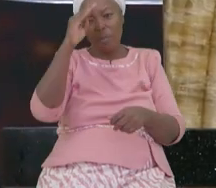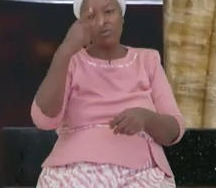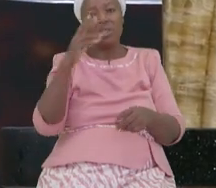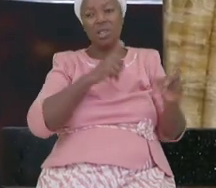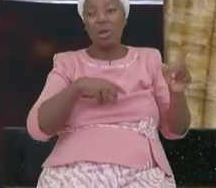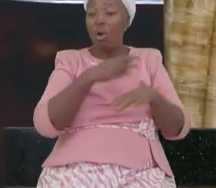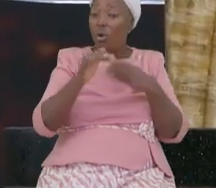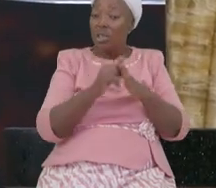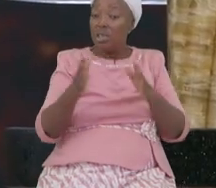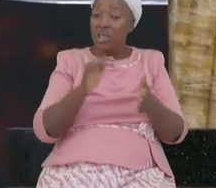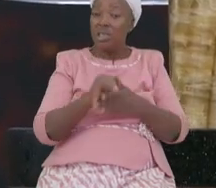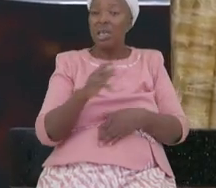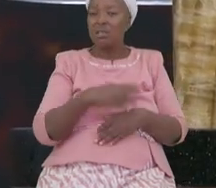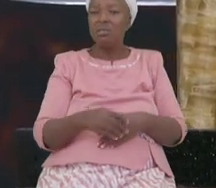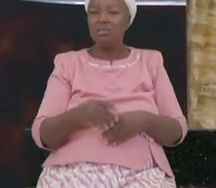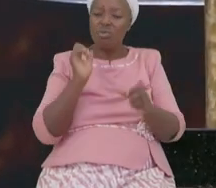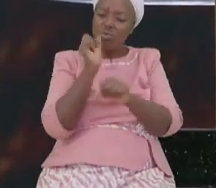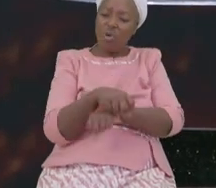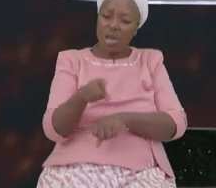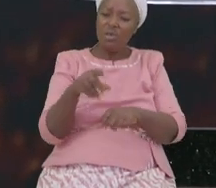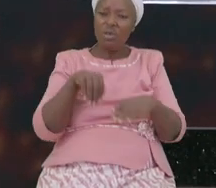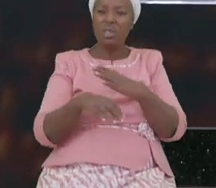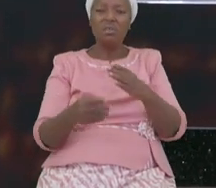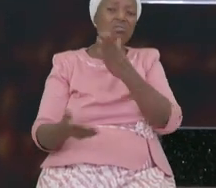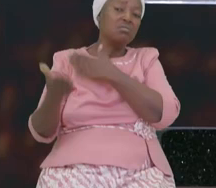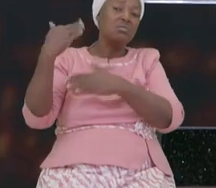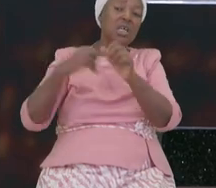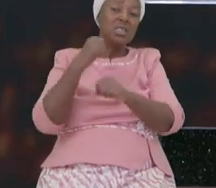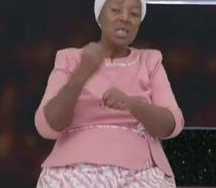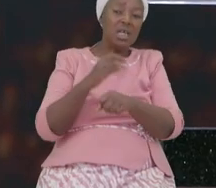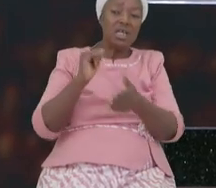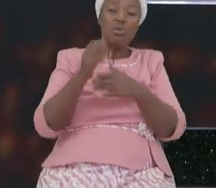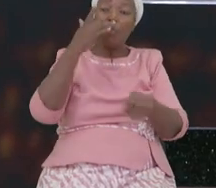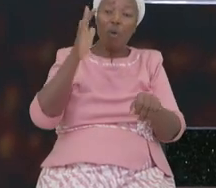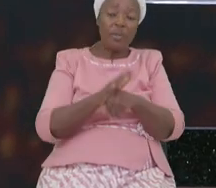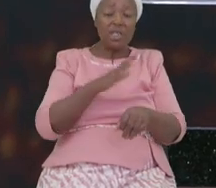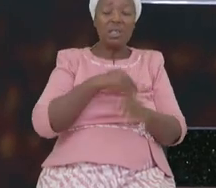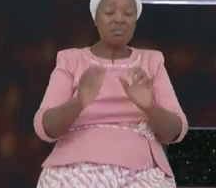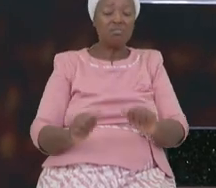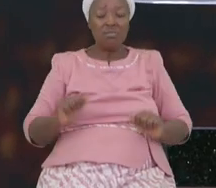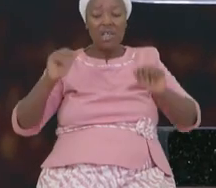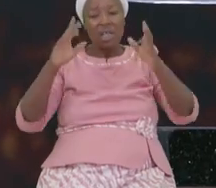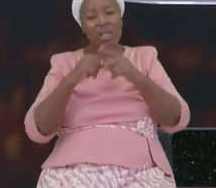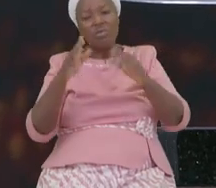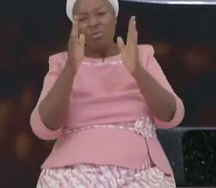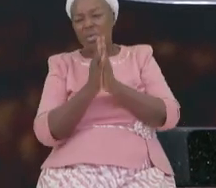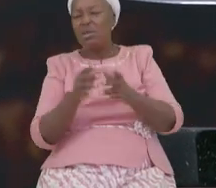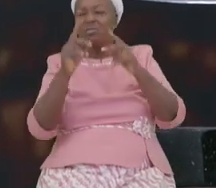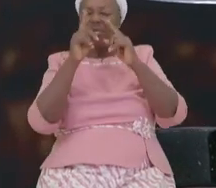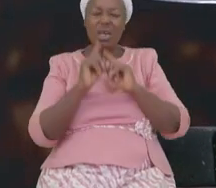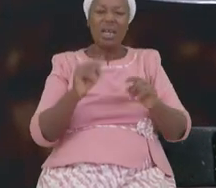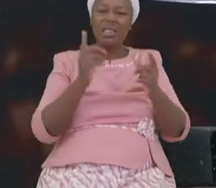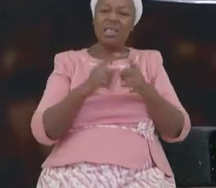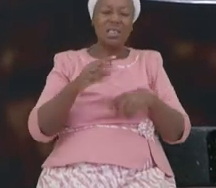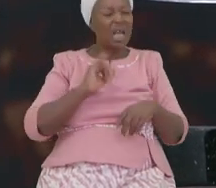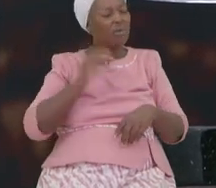that beset you in the previous years, that you vowed, you consecrated, you prayed, you cried, I will